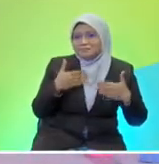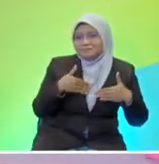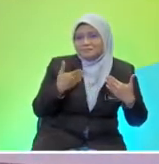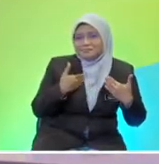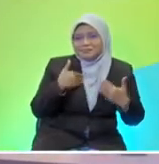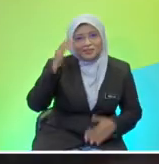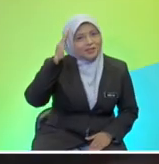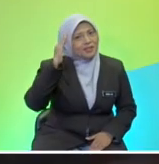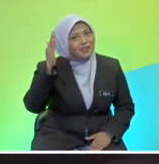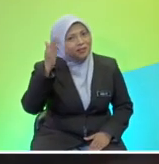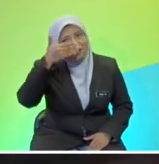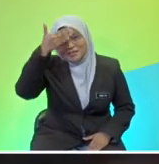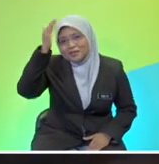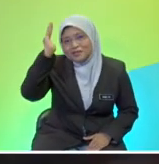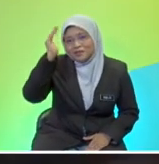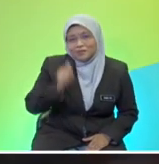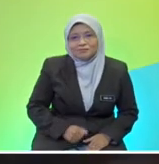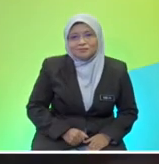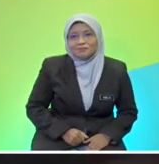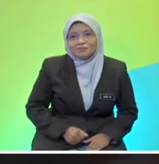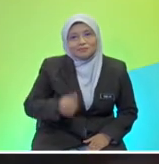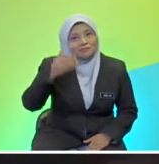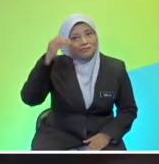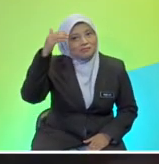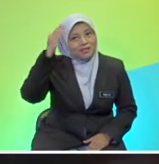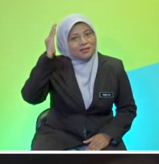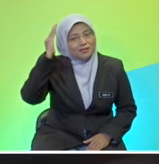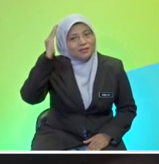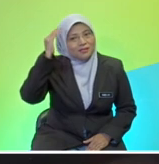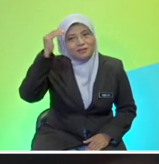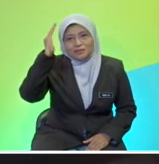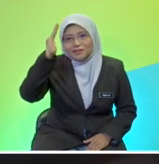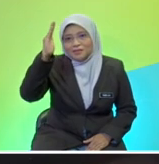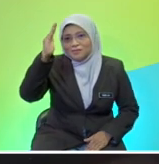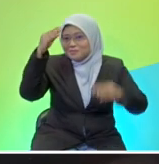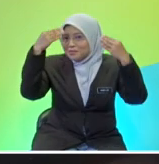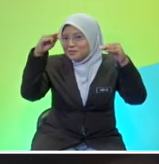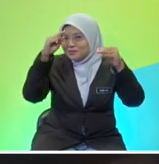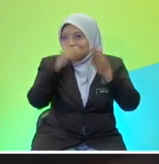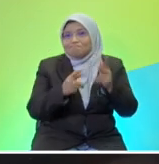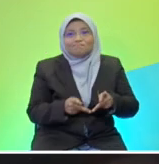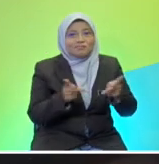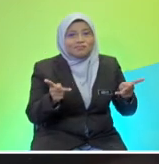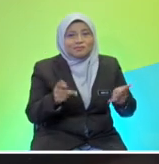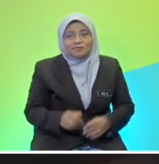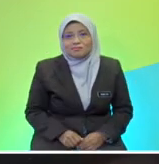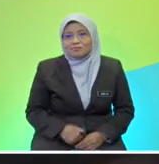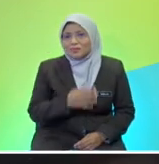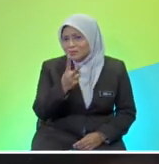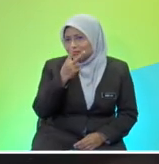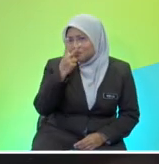Henry. Hello, teacher. How are you? I'm fine, thank you. Where have you been? I am here. You look so happy. Just